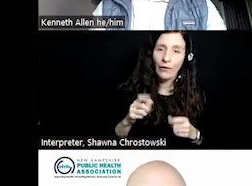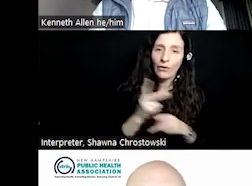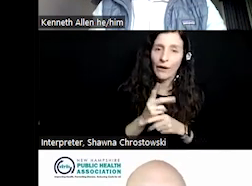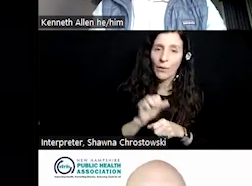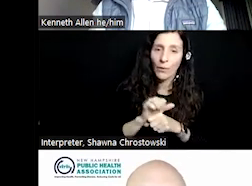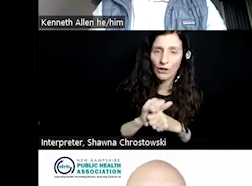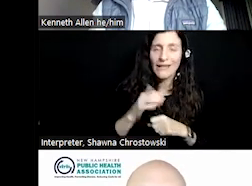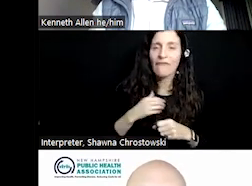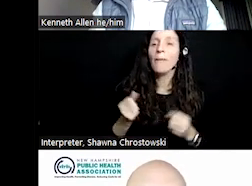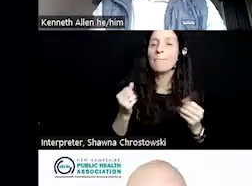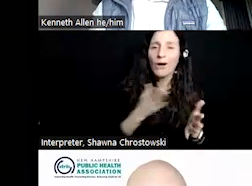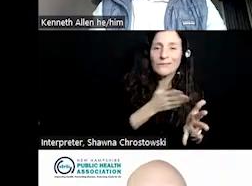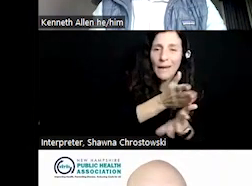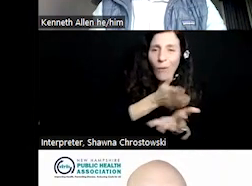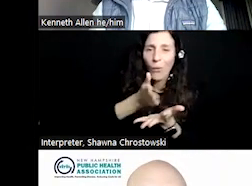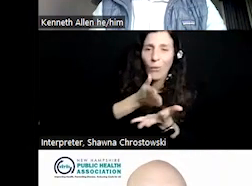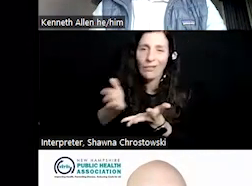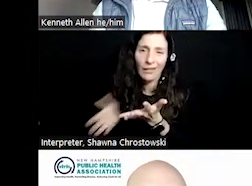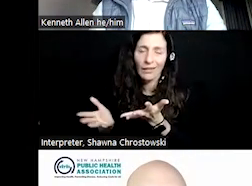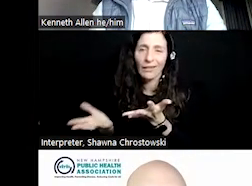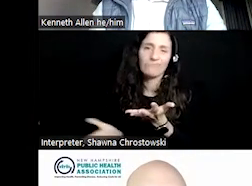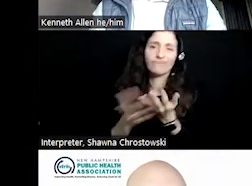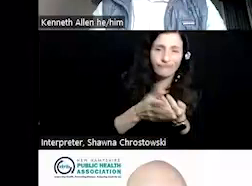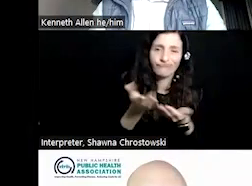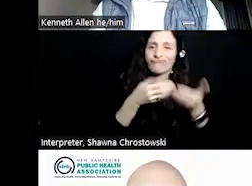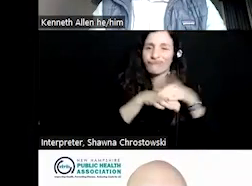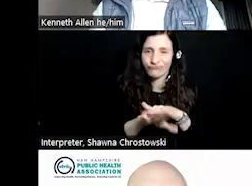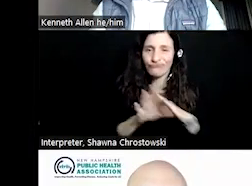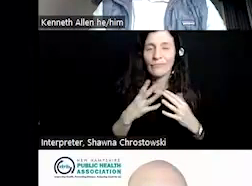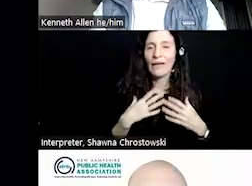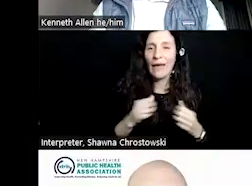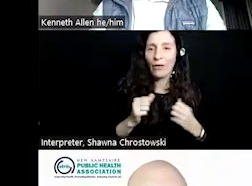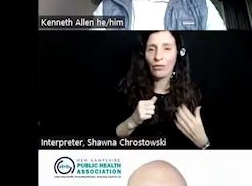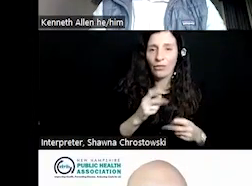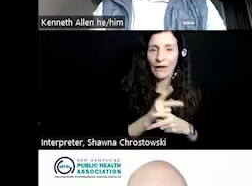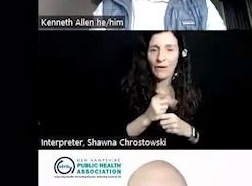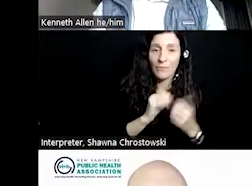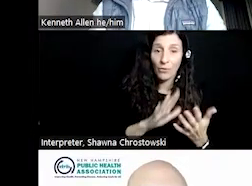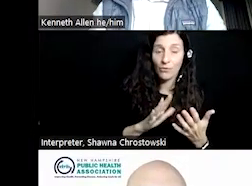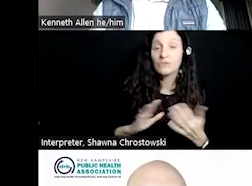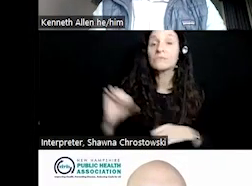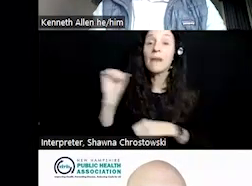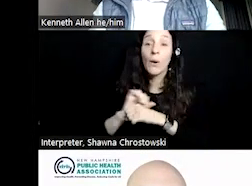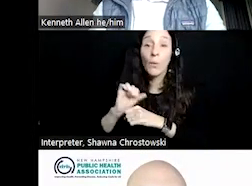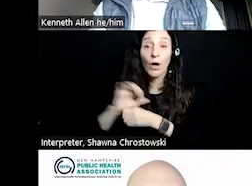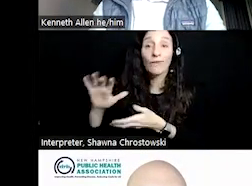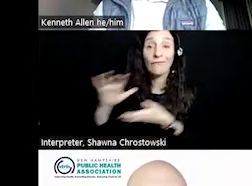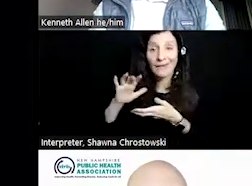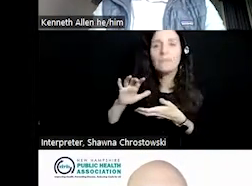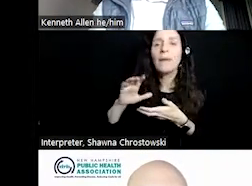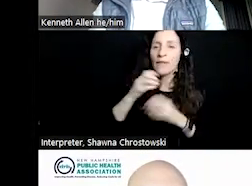interprofessional health communication intervention. My disclosure is that our work is being funded by the Office of Minority